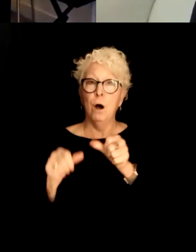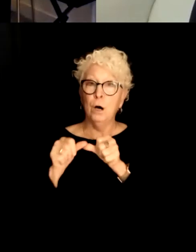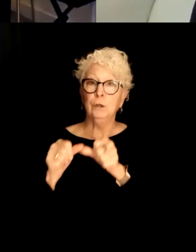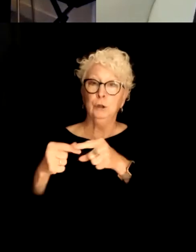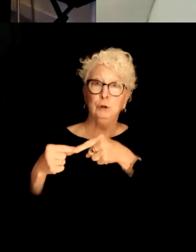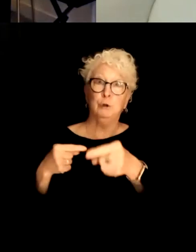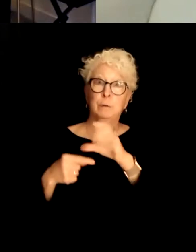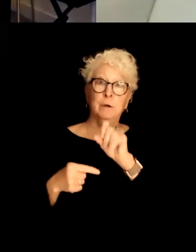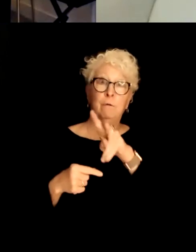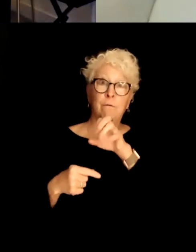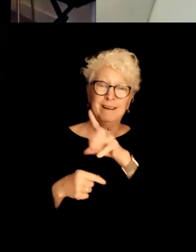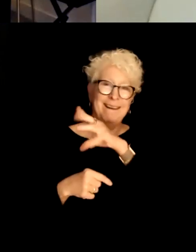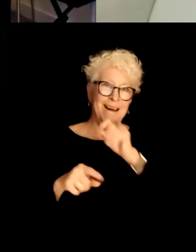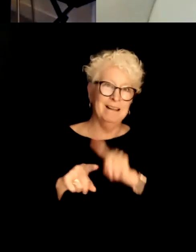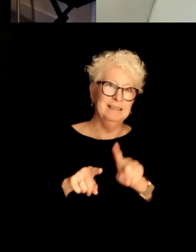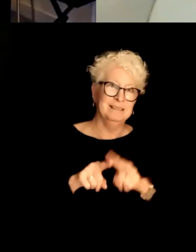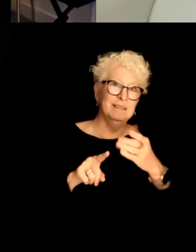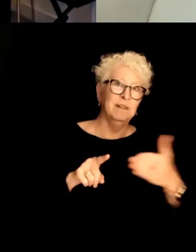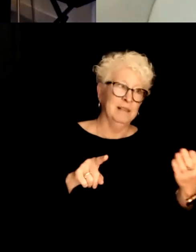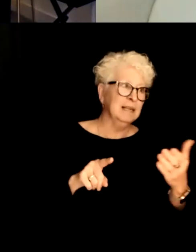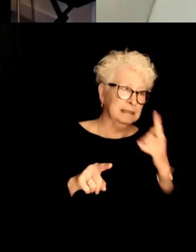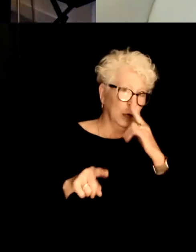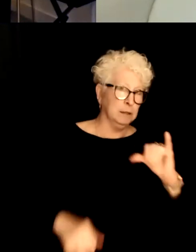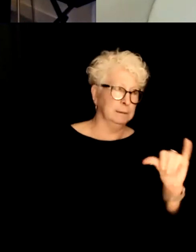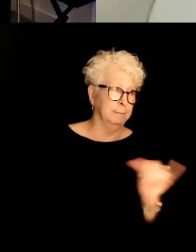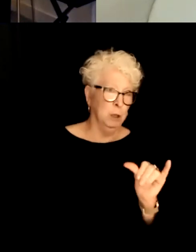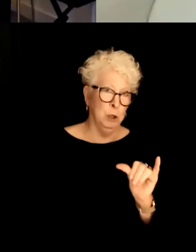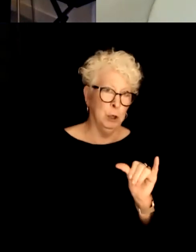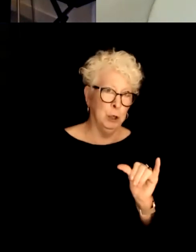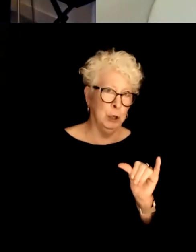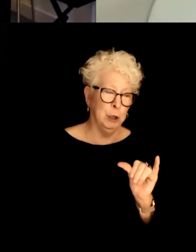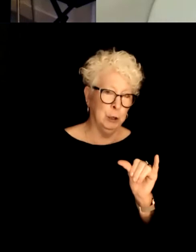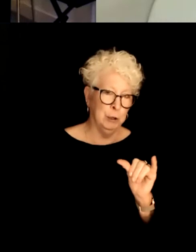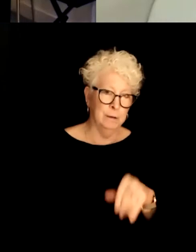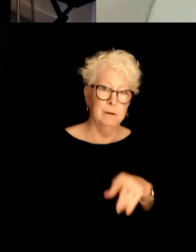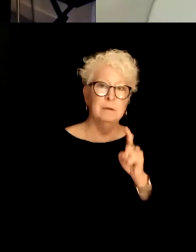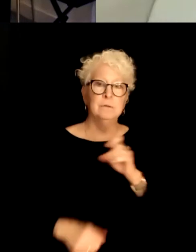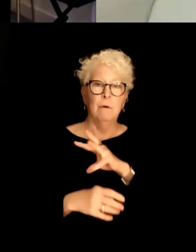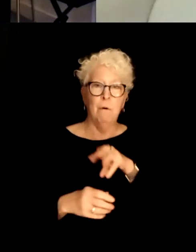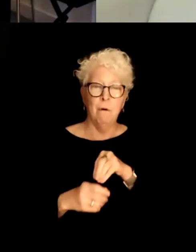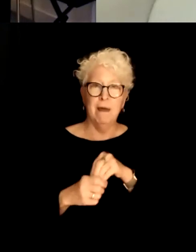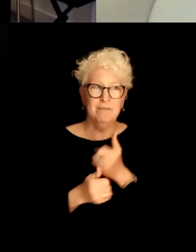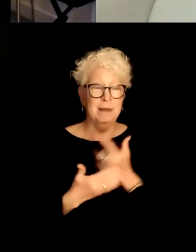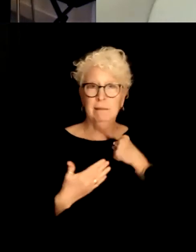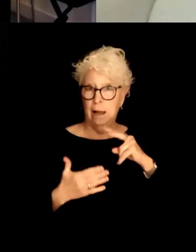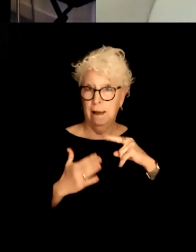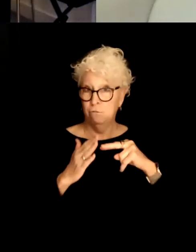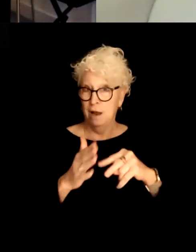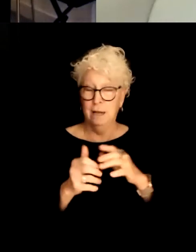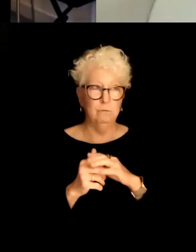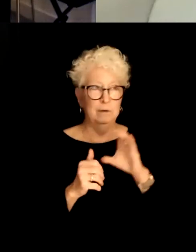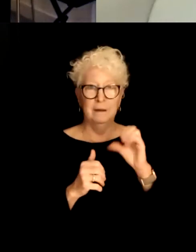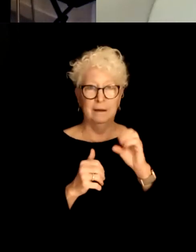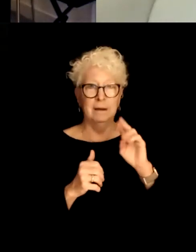before it. I believe that fundamentally, based on everything I've seen and based on all of the research that I've read and the doctors that I talked to.